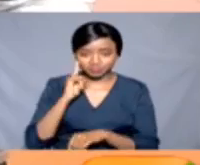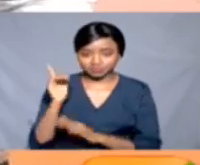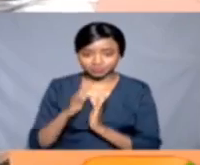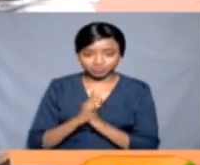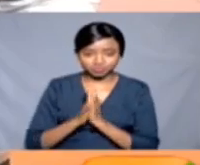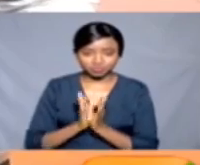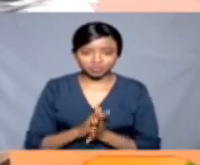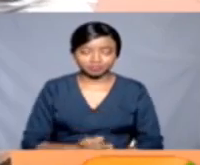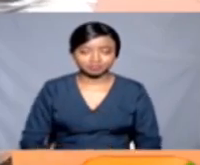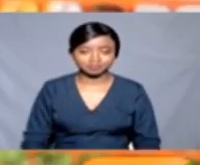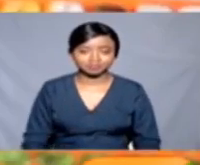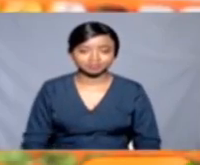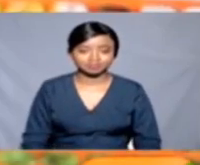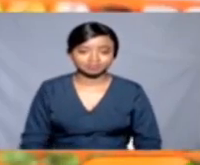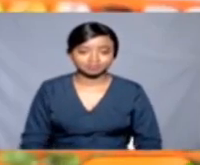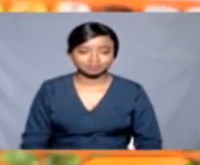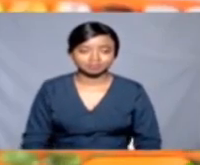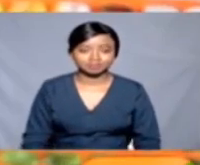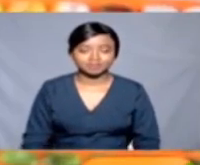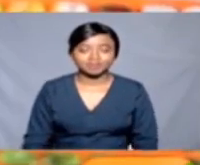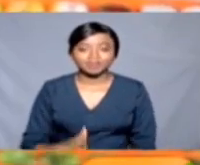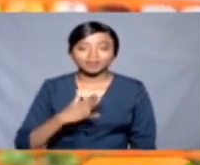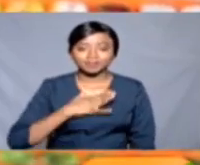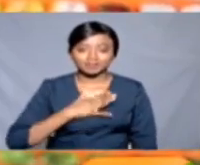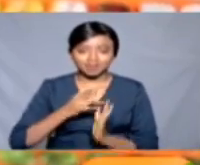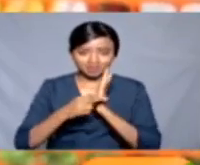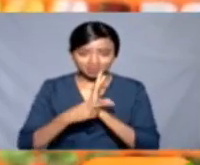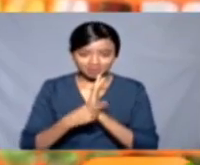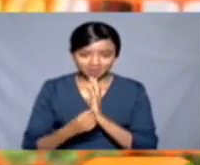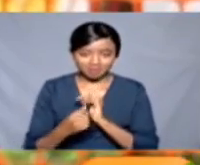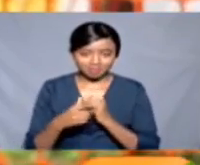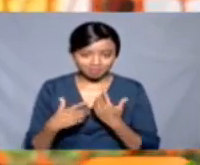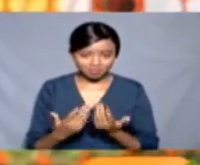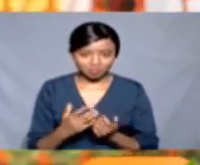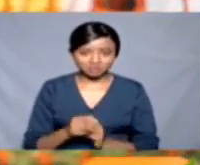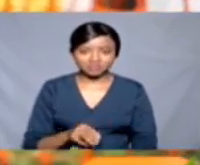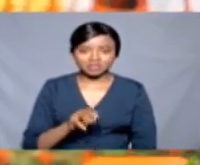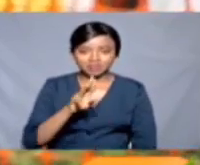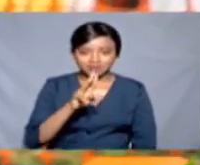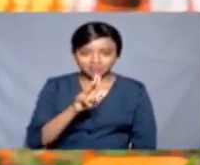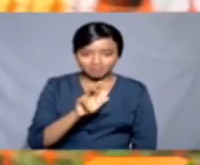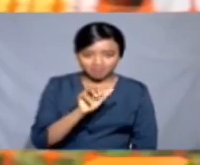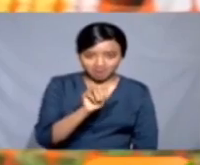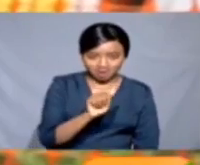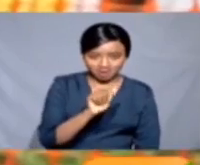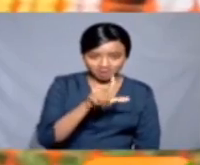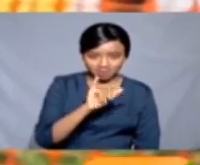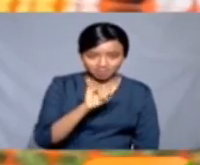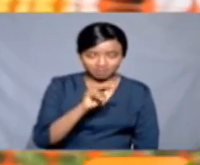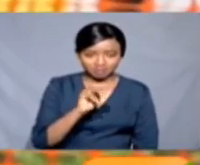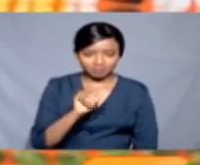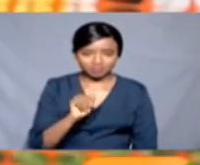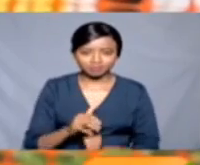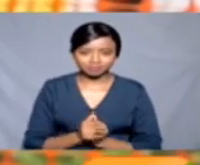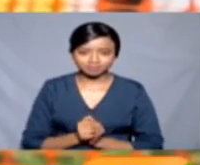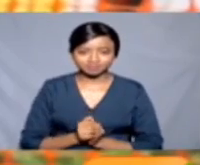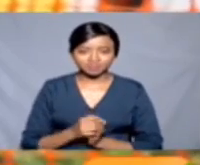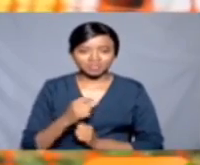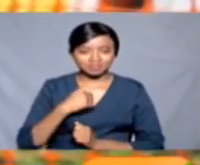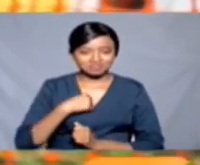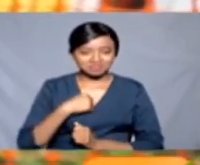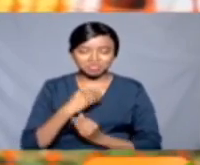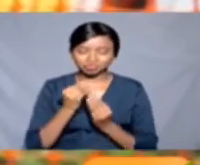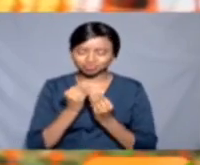Borders. Jina langu Kahindo Mukandala Aline. Nilipona